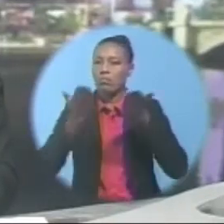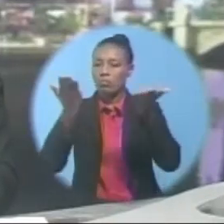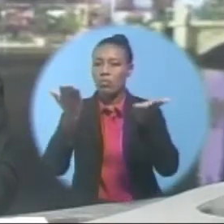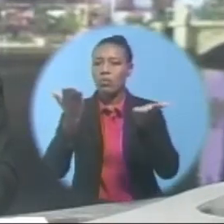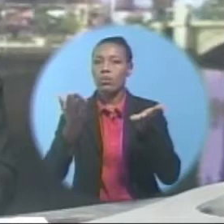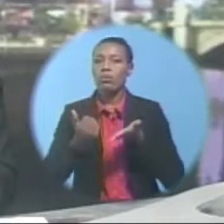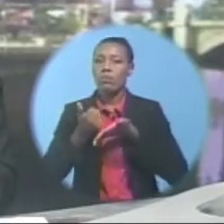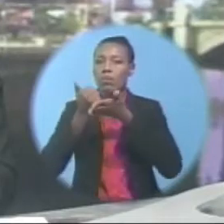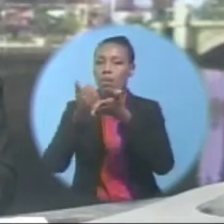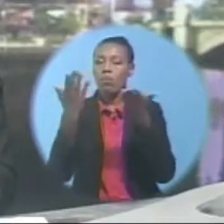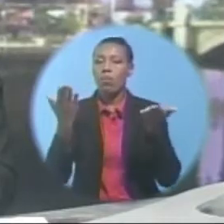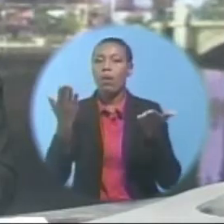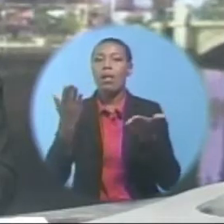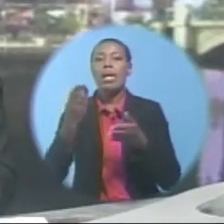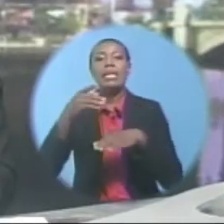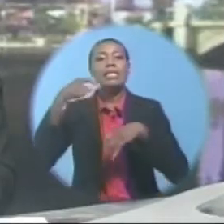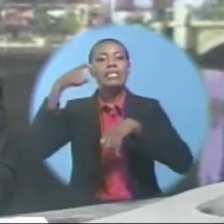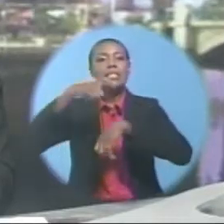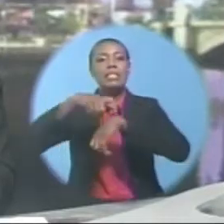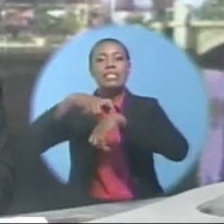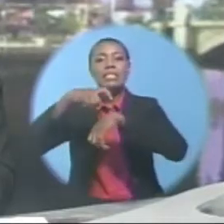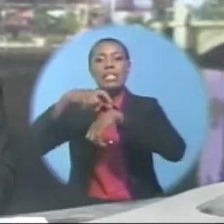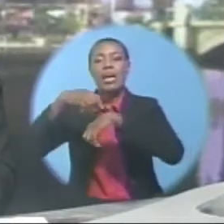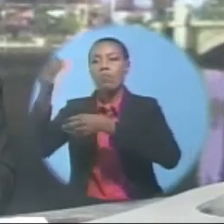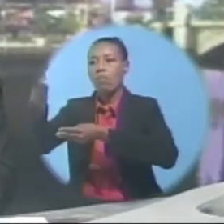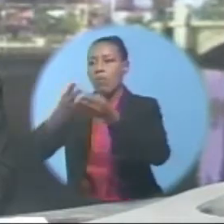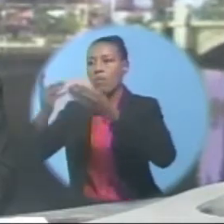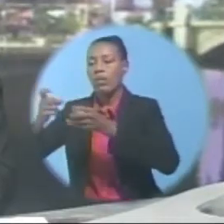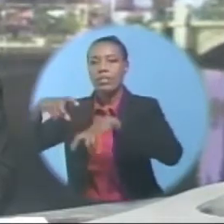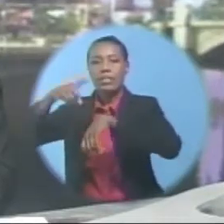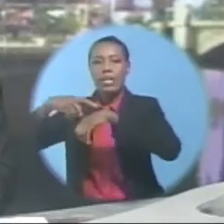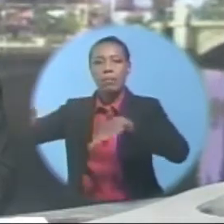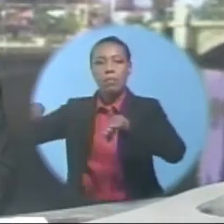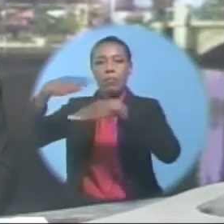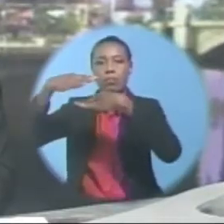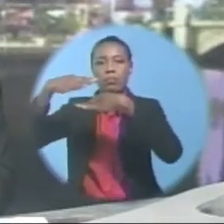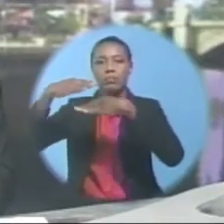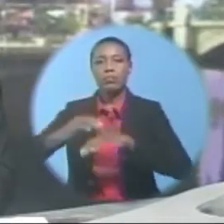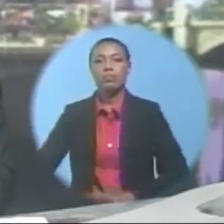the need for absolute cutoff times for information to be submitted.